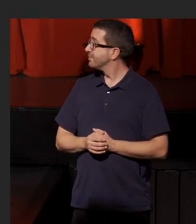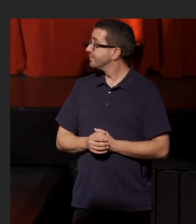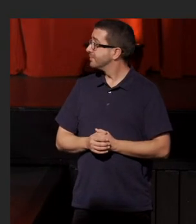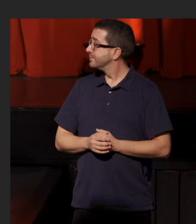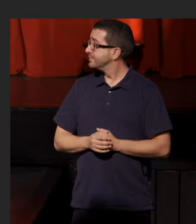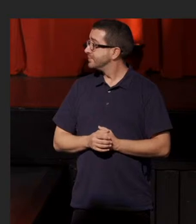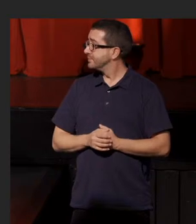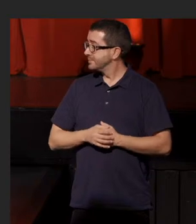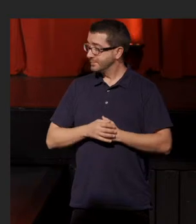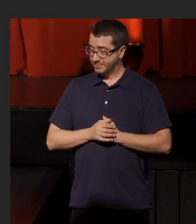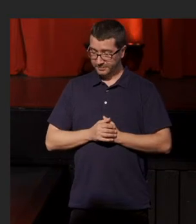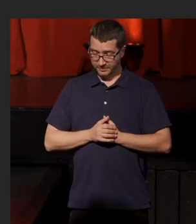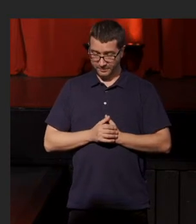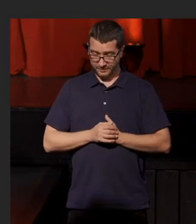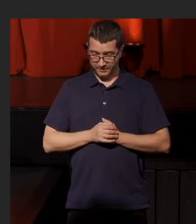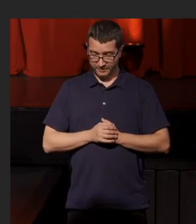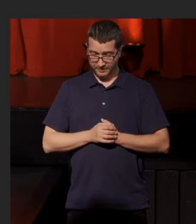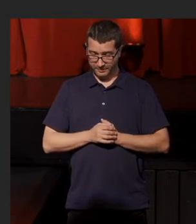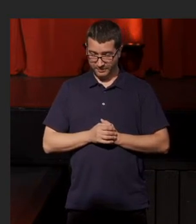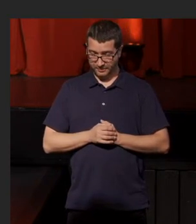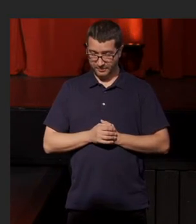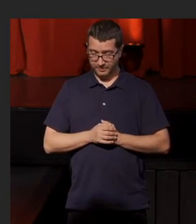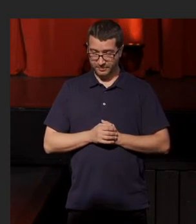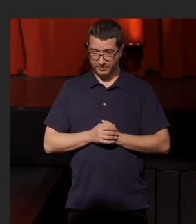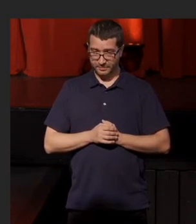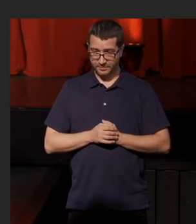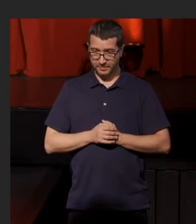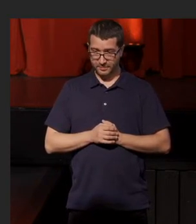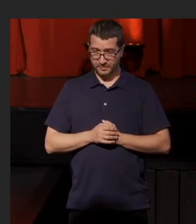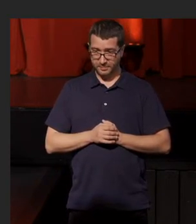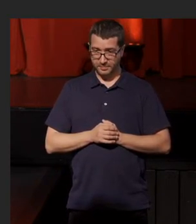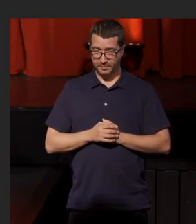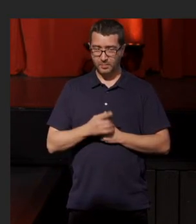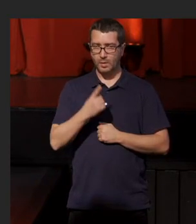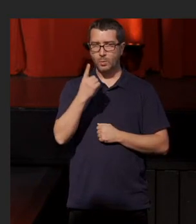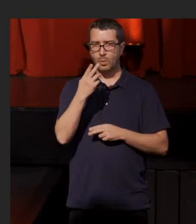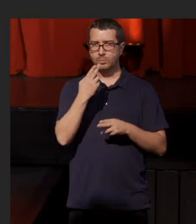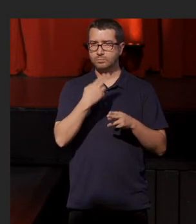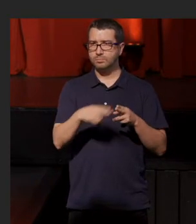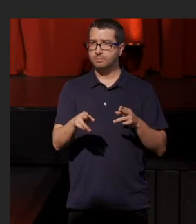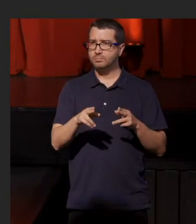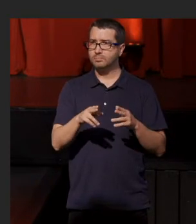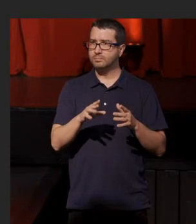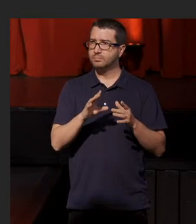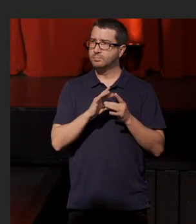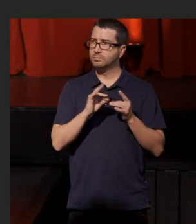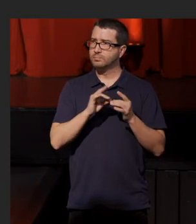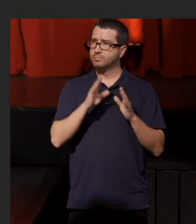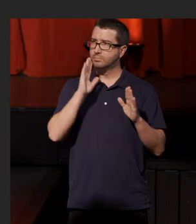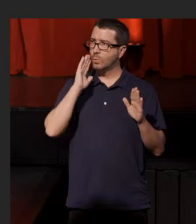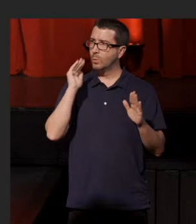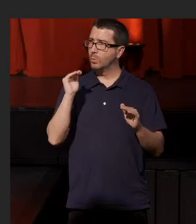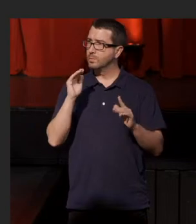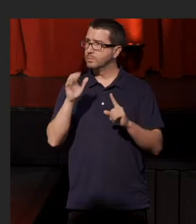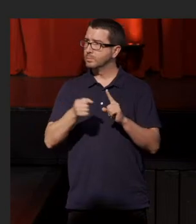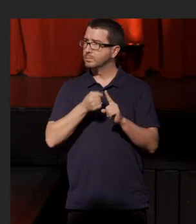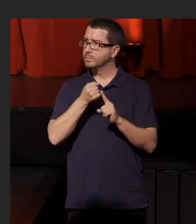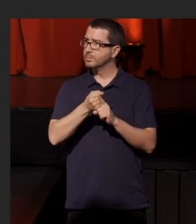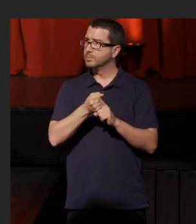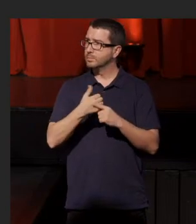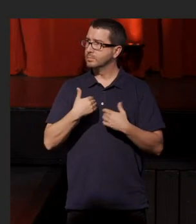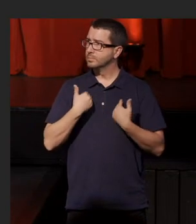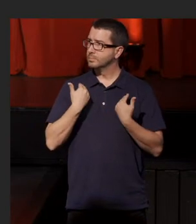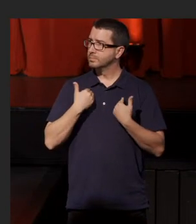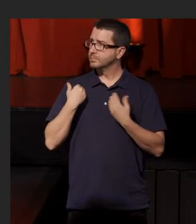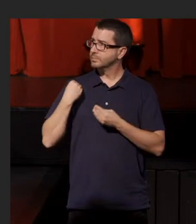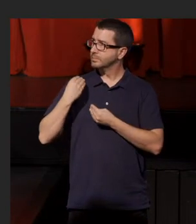Mm. Well, I'll offer one real quick bit of hope when we're thinking about how this impacts young people and